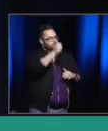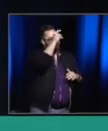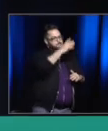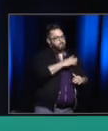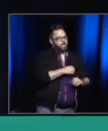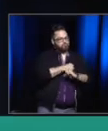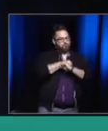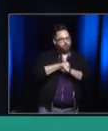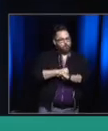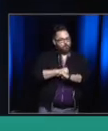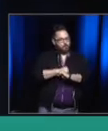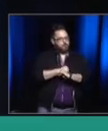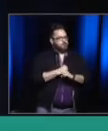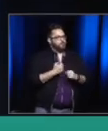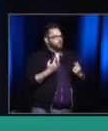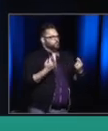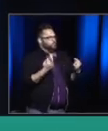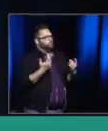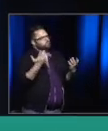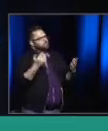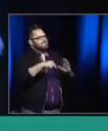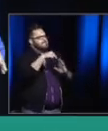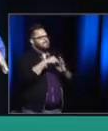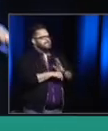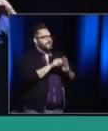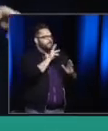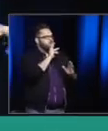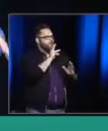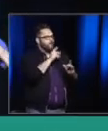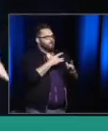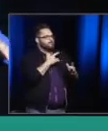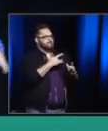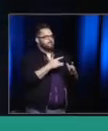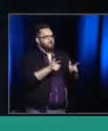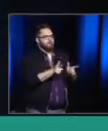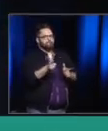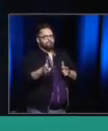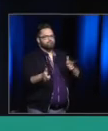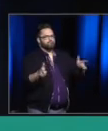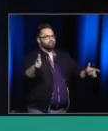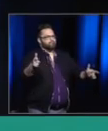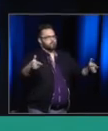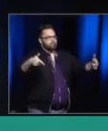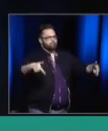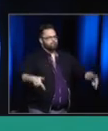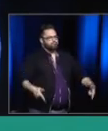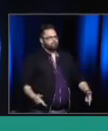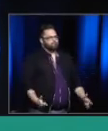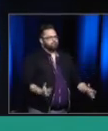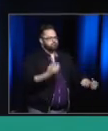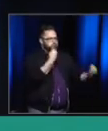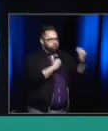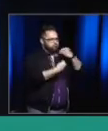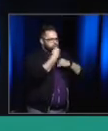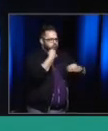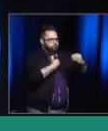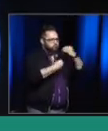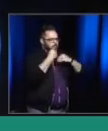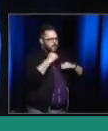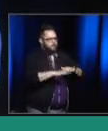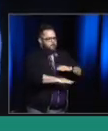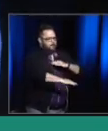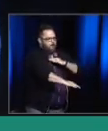they have different ways they do this. And out in deeper water, they often have to spread out to forage individually at the bottom, and we have this